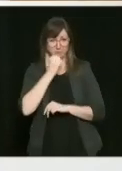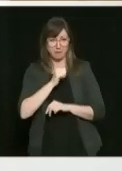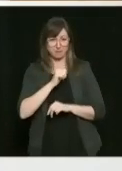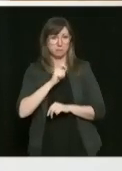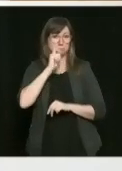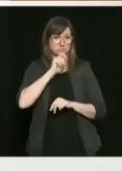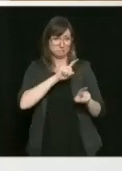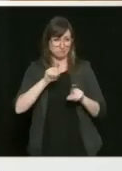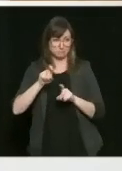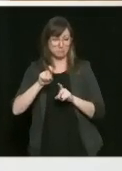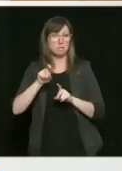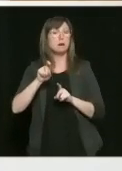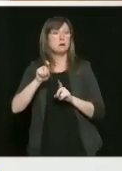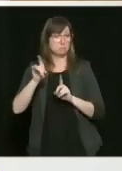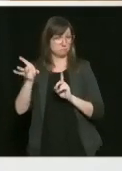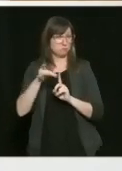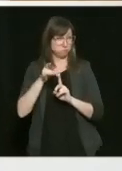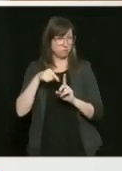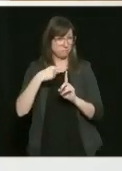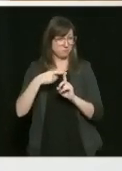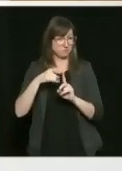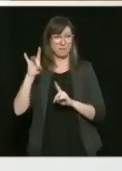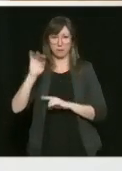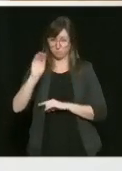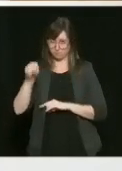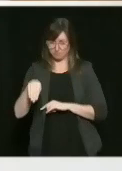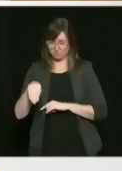8% testing positive. Yesterday,